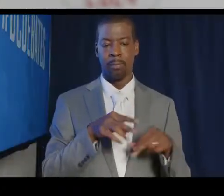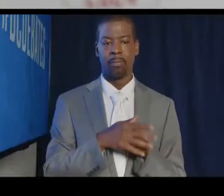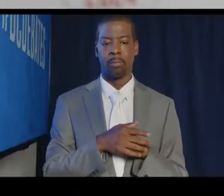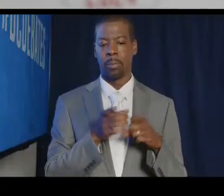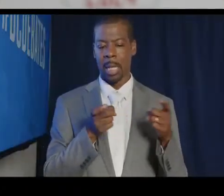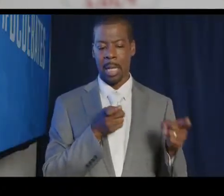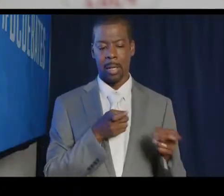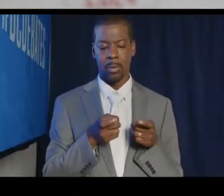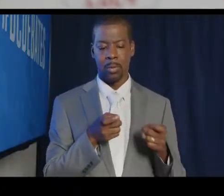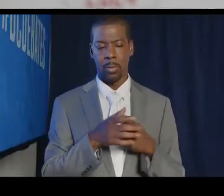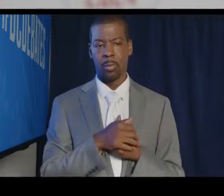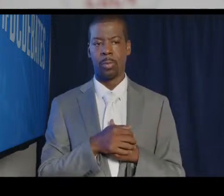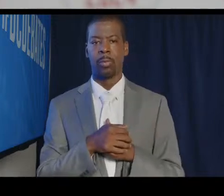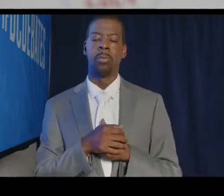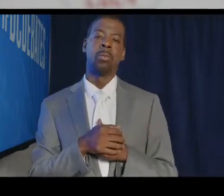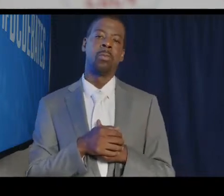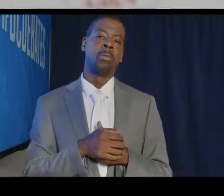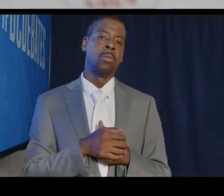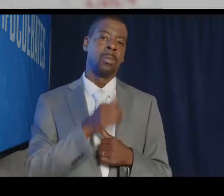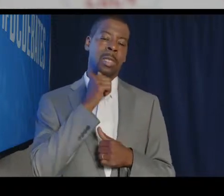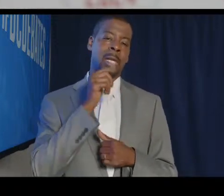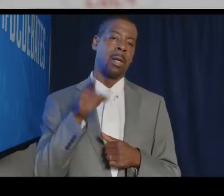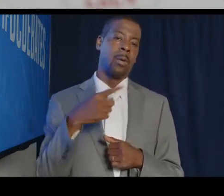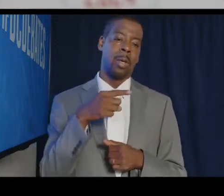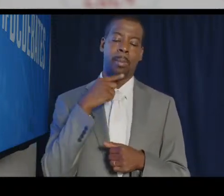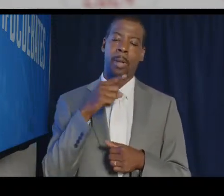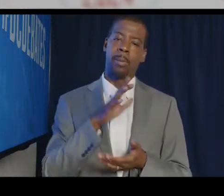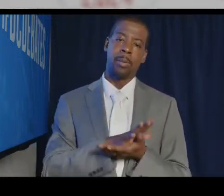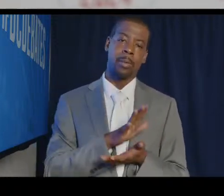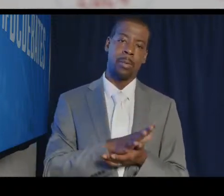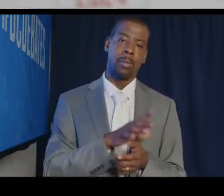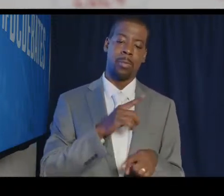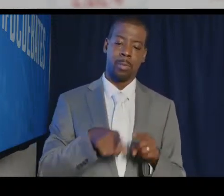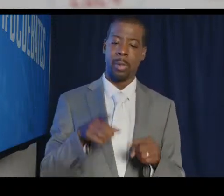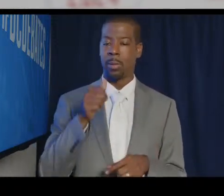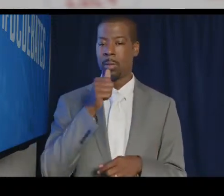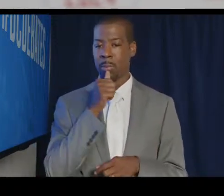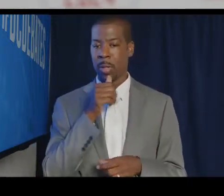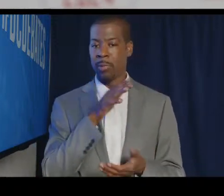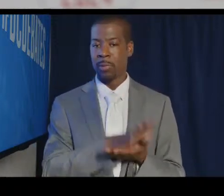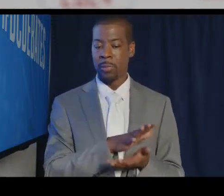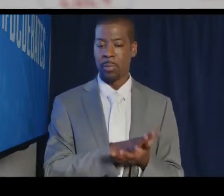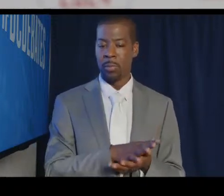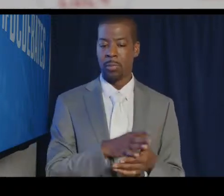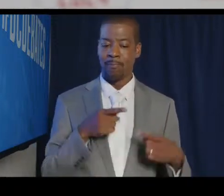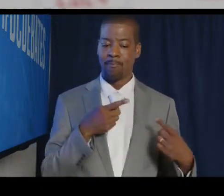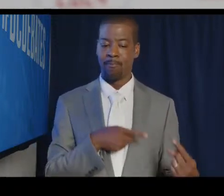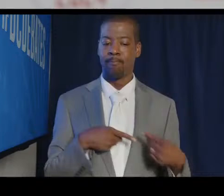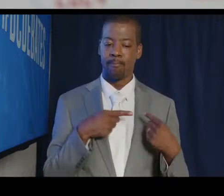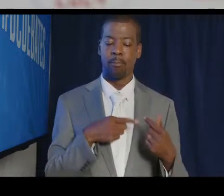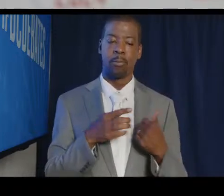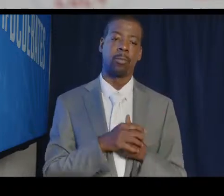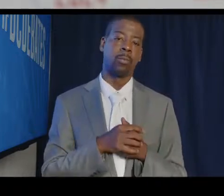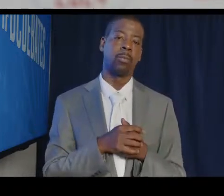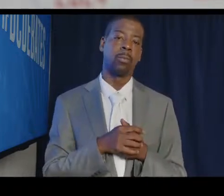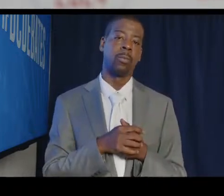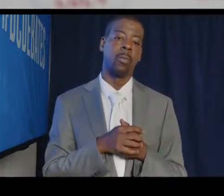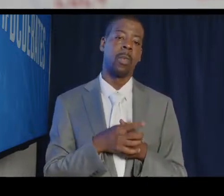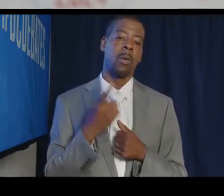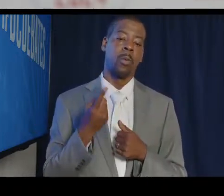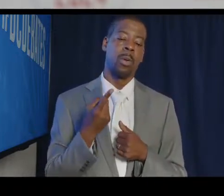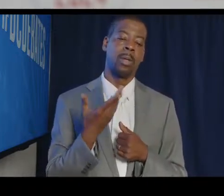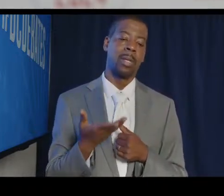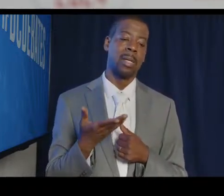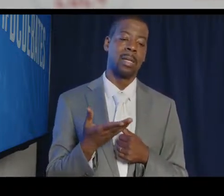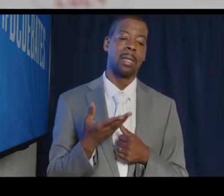these issues with schools, not just our public schools, but our charter schools and other schools that are having struggles, right? One of the first fixes, the money needs